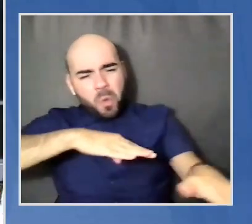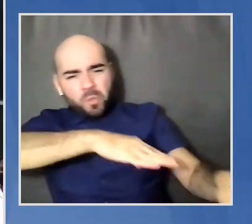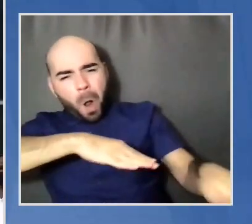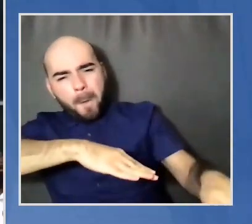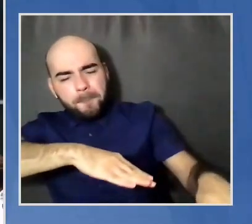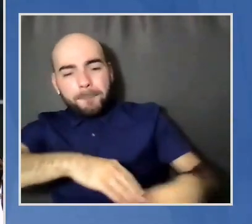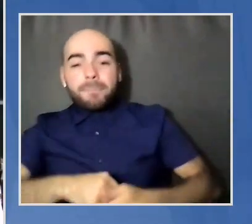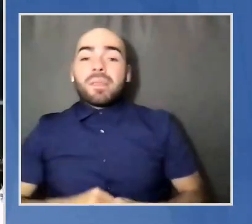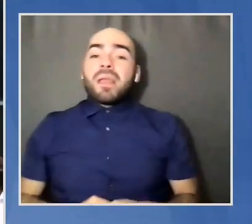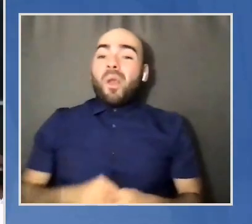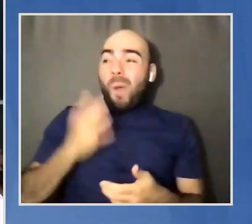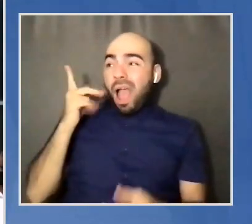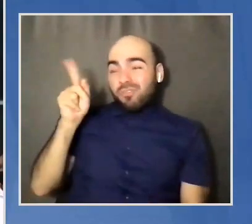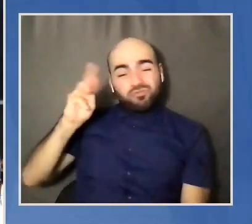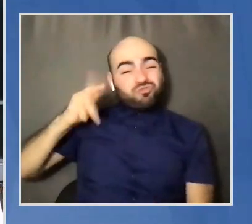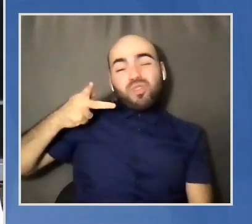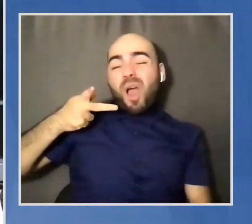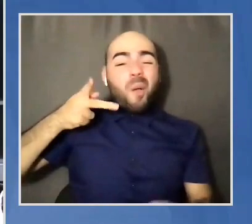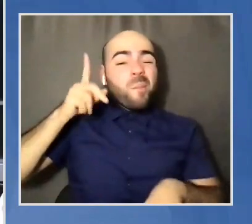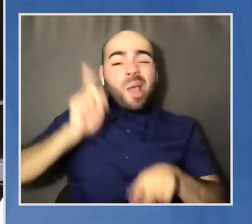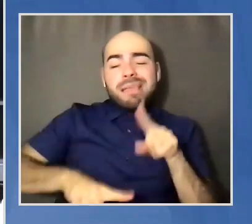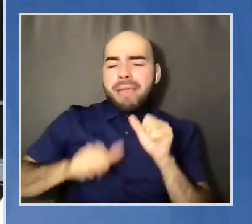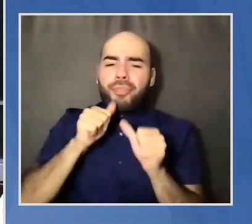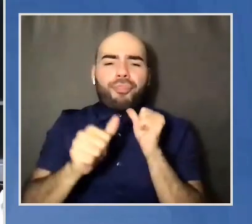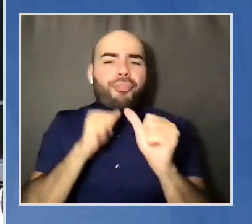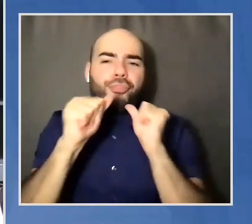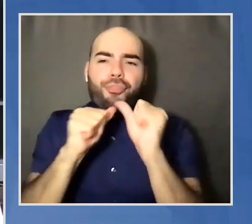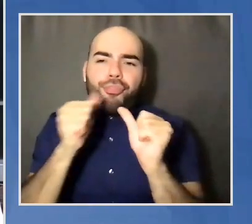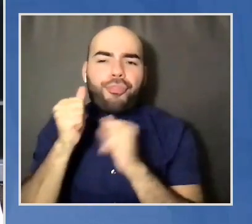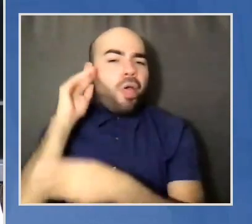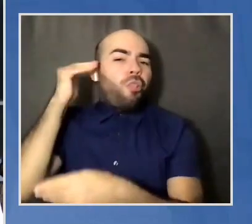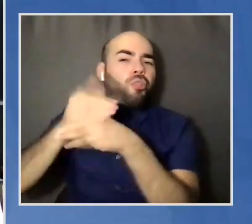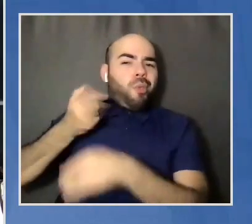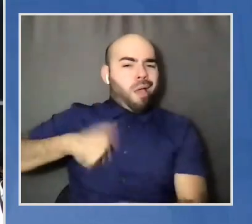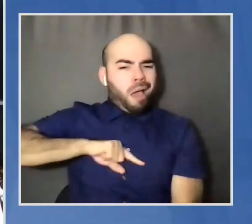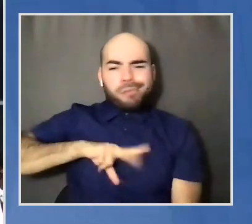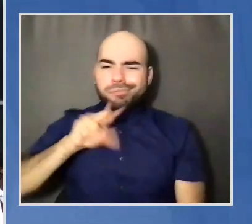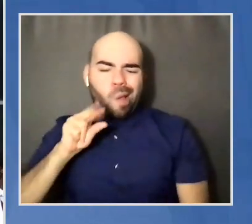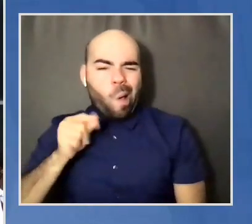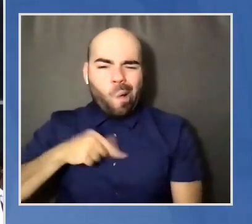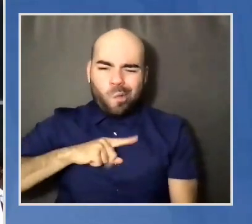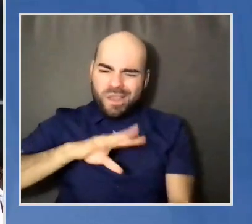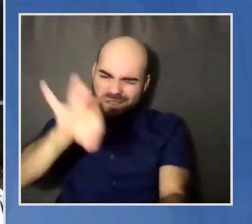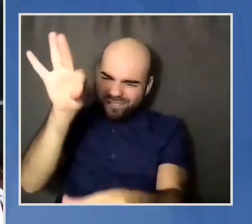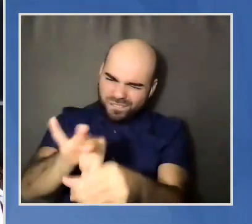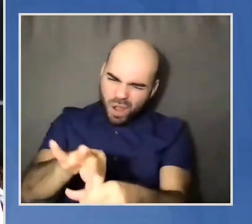that this current president cannot refute no matter how hard he tries.